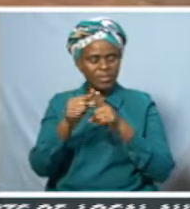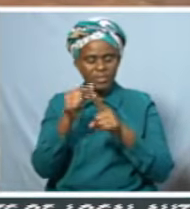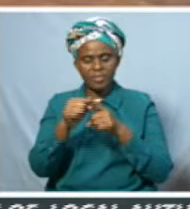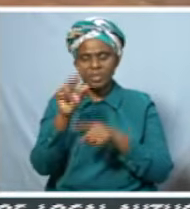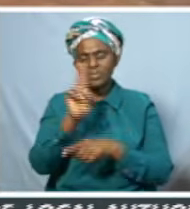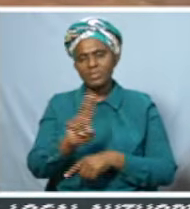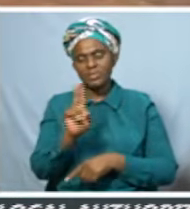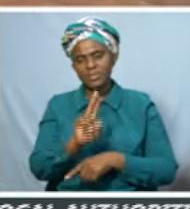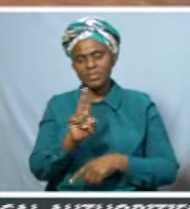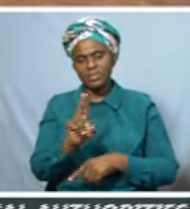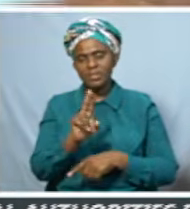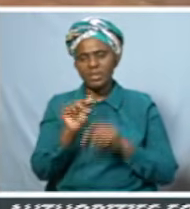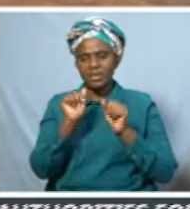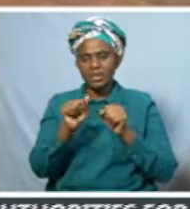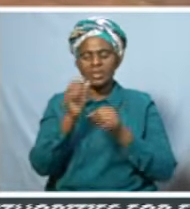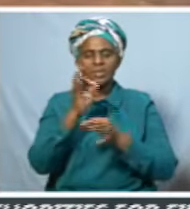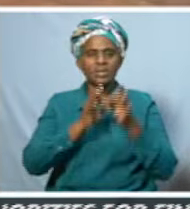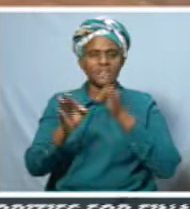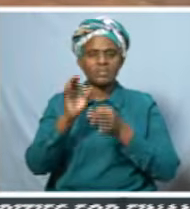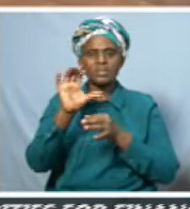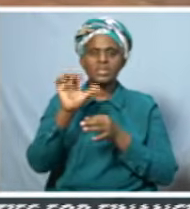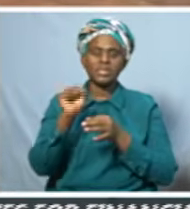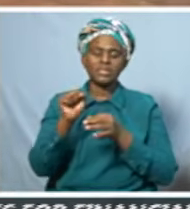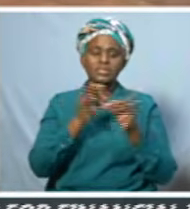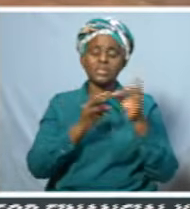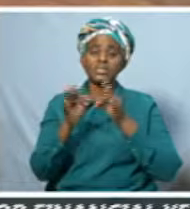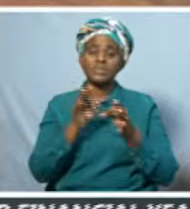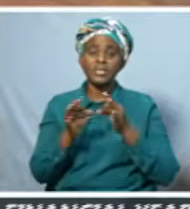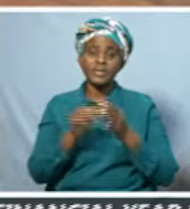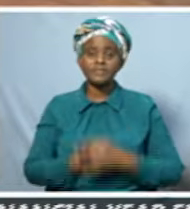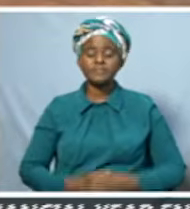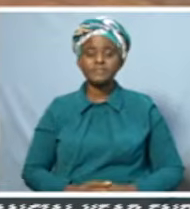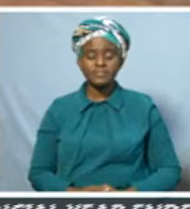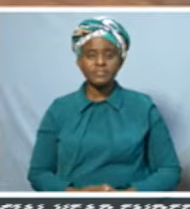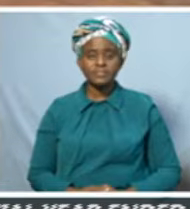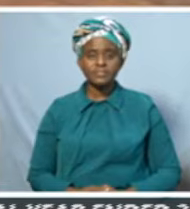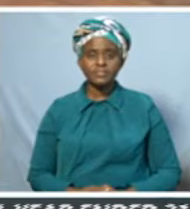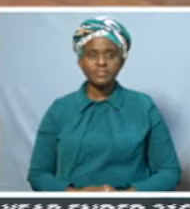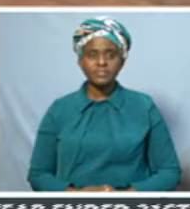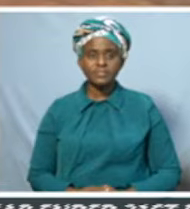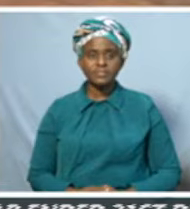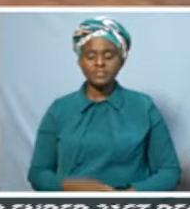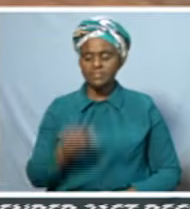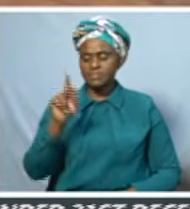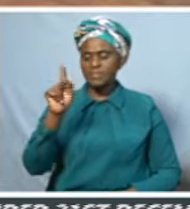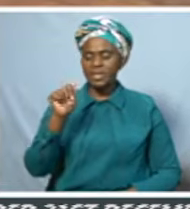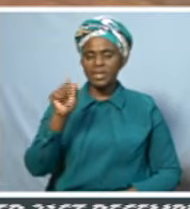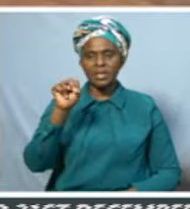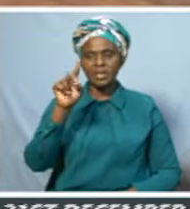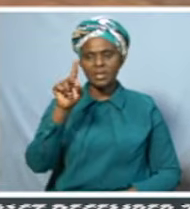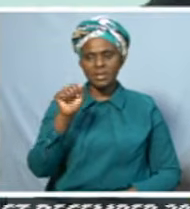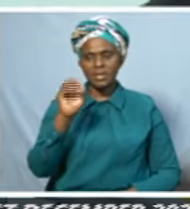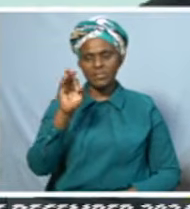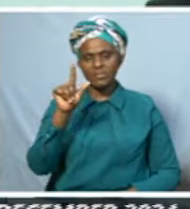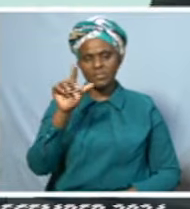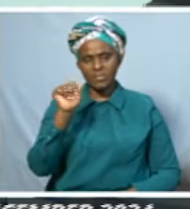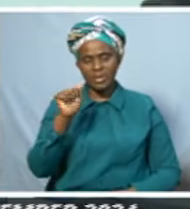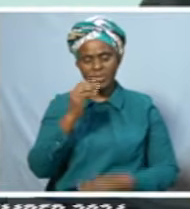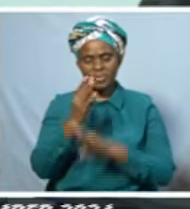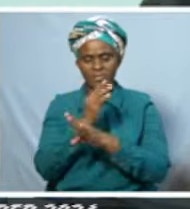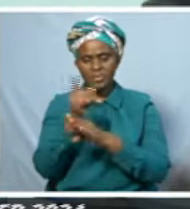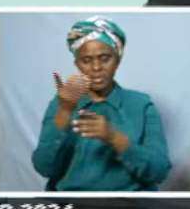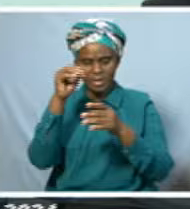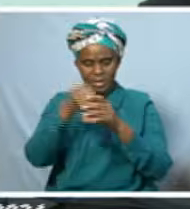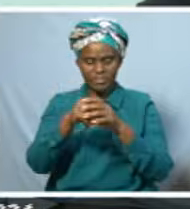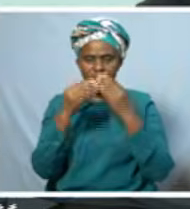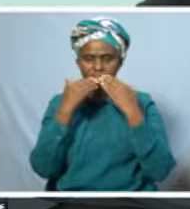use. Can you explain, CS? Honorable Kandafula, before you come in. Okay, thank you